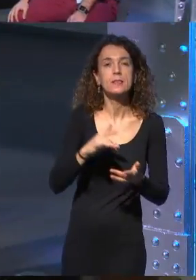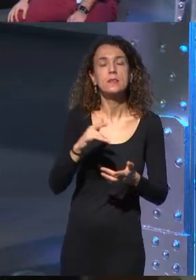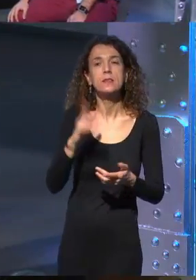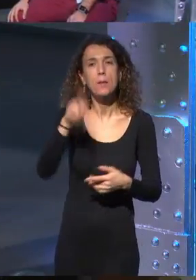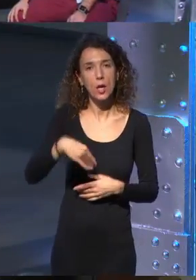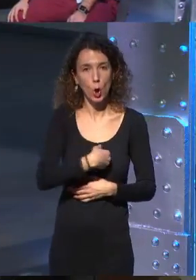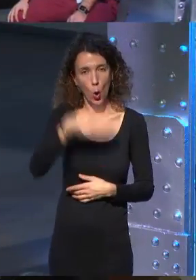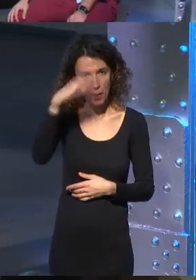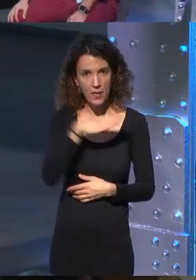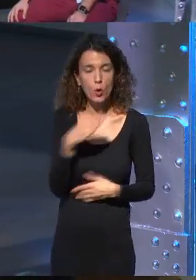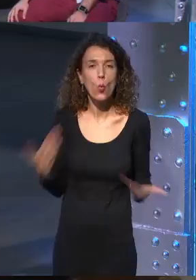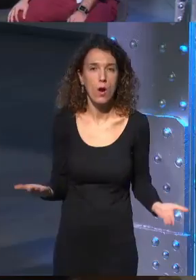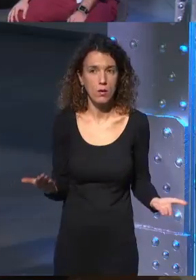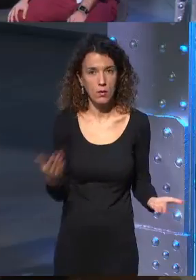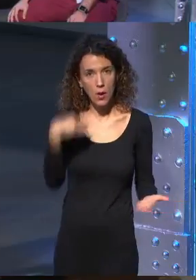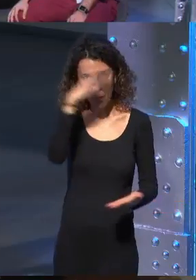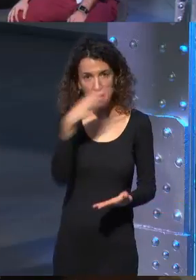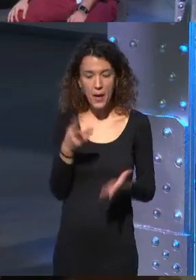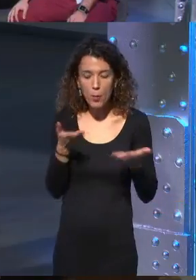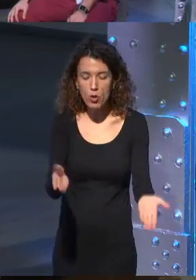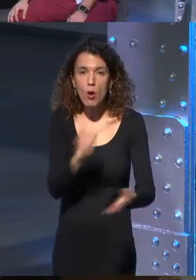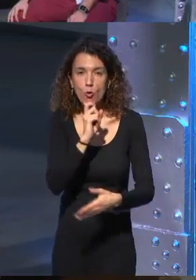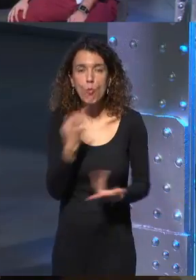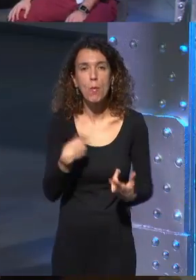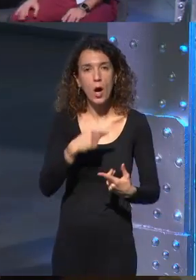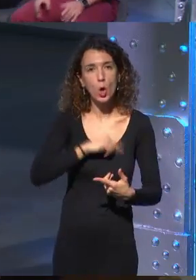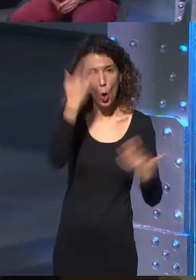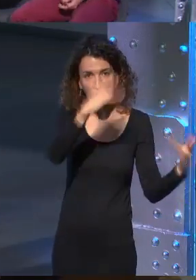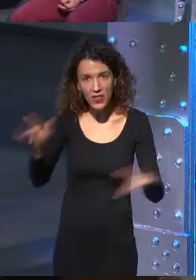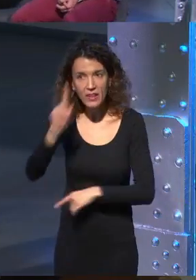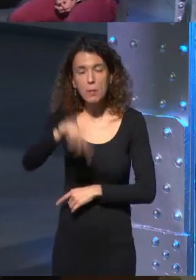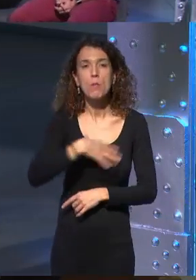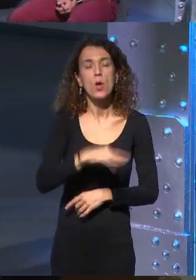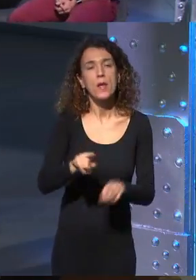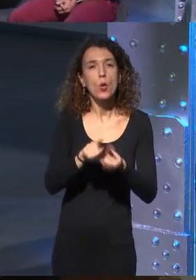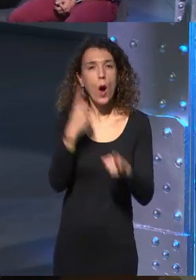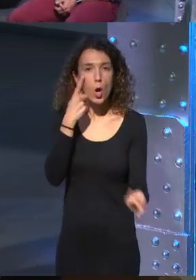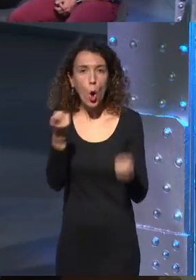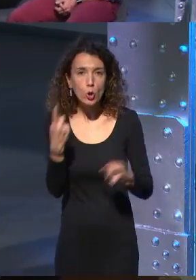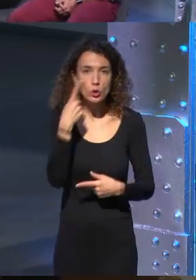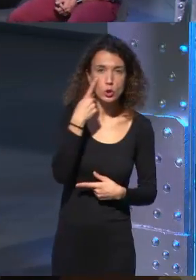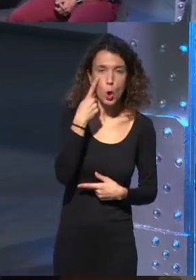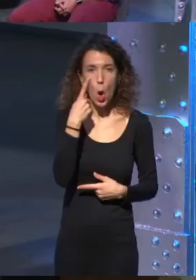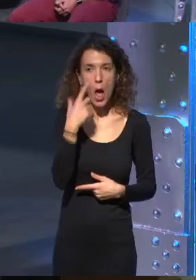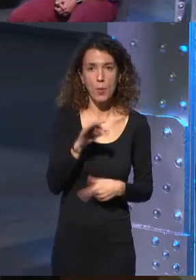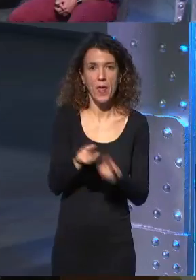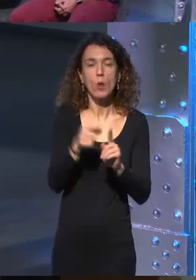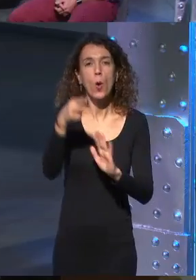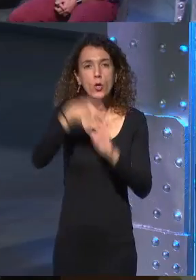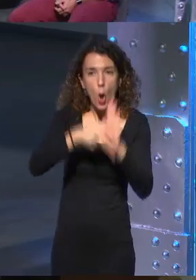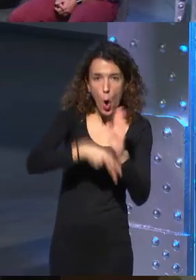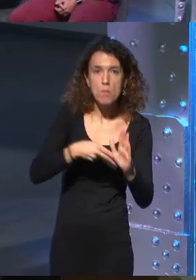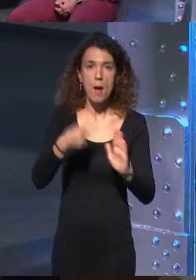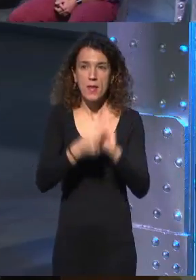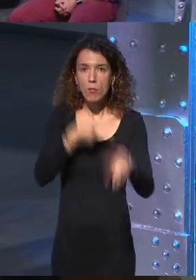these children. So let's speak about the parents' role on this. So how can parents help people or